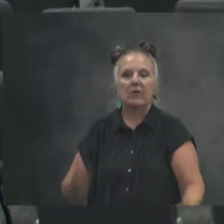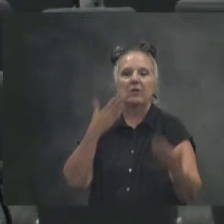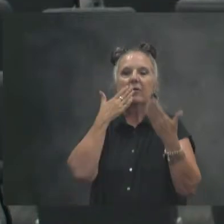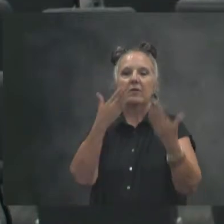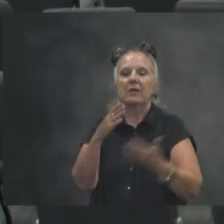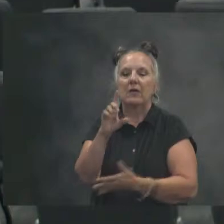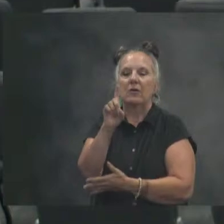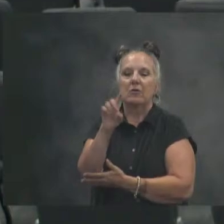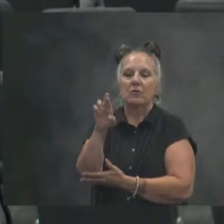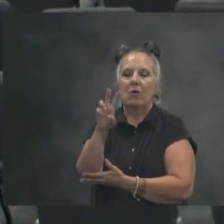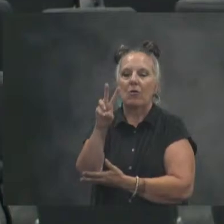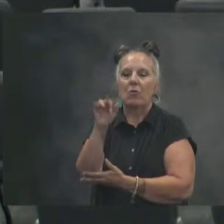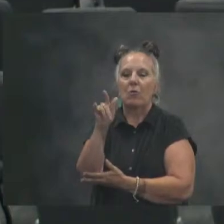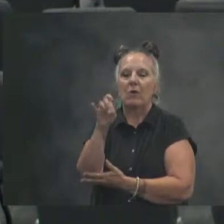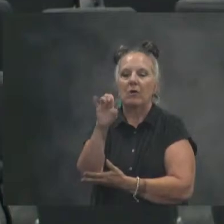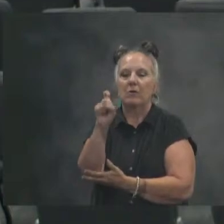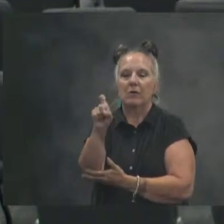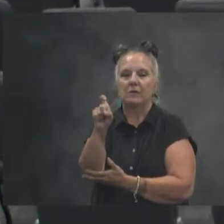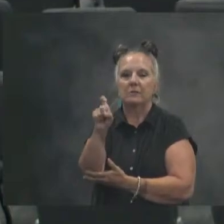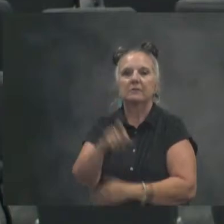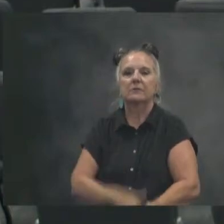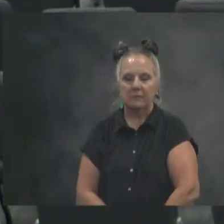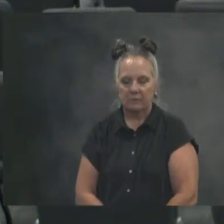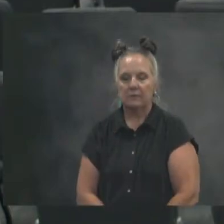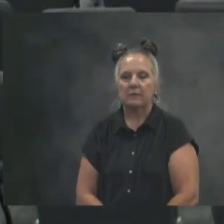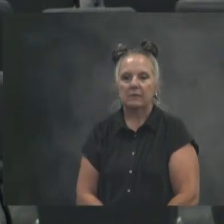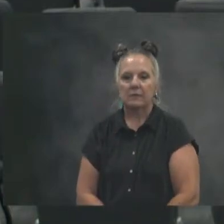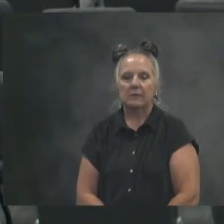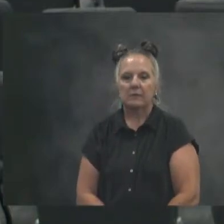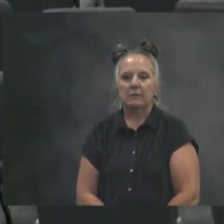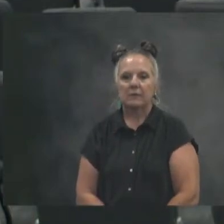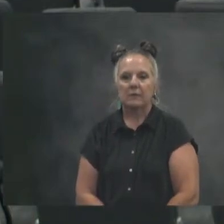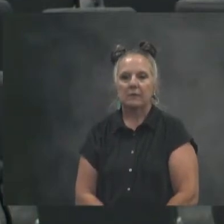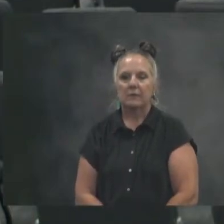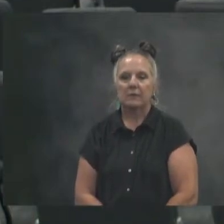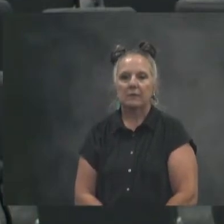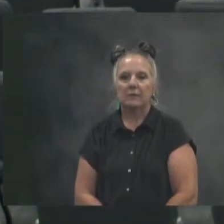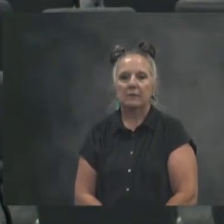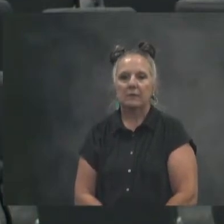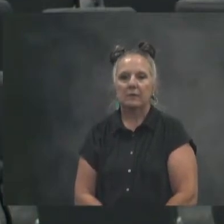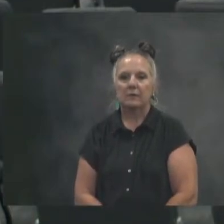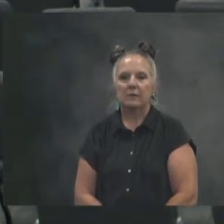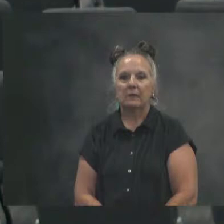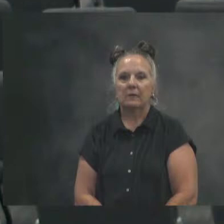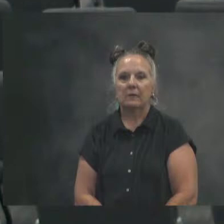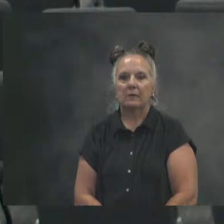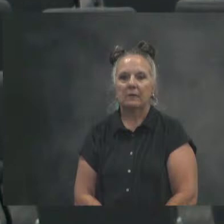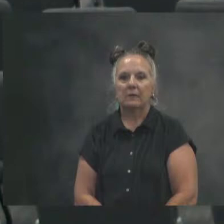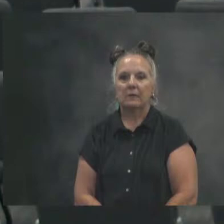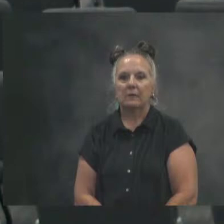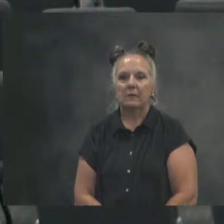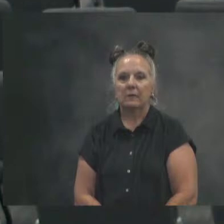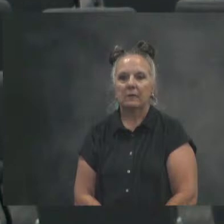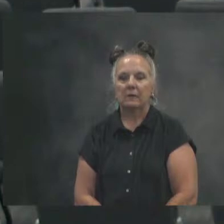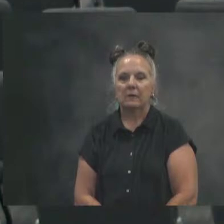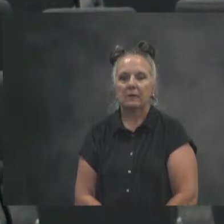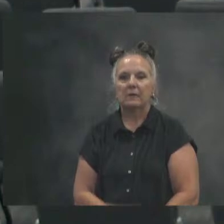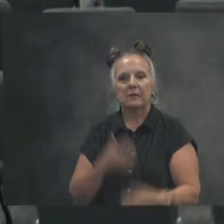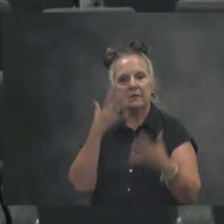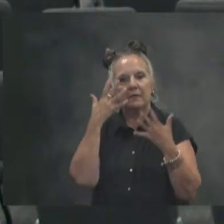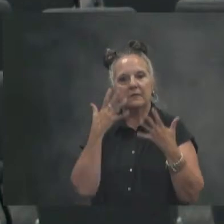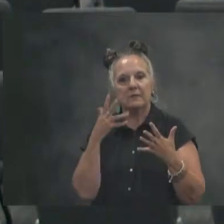Dr. Wilcox, and please thank the Roritans. Will do. What's left of them. It's sad to hear that